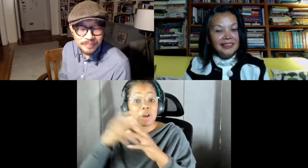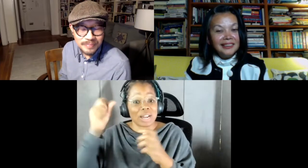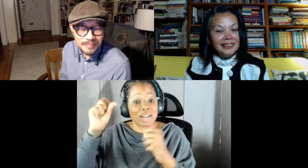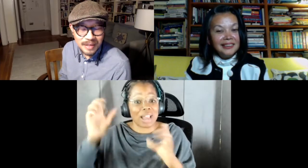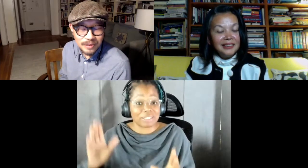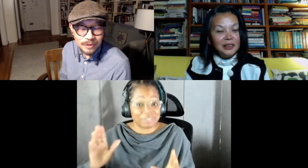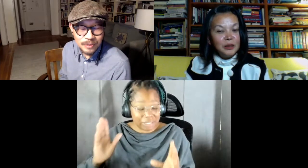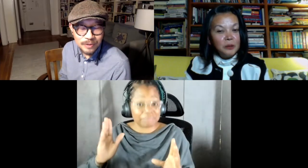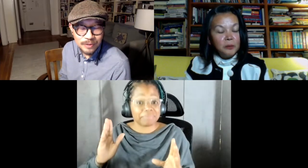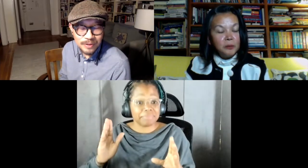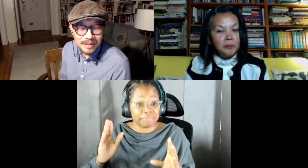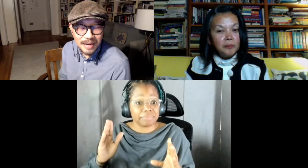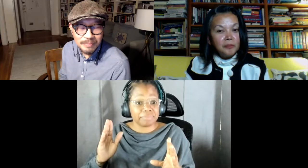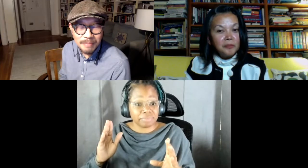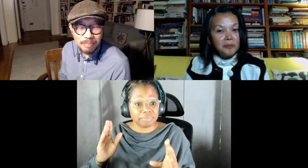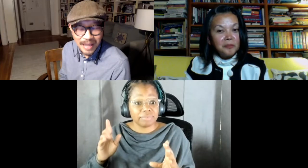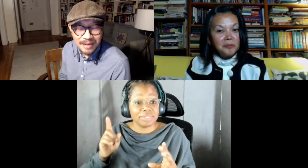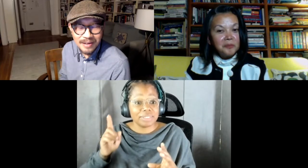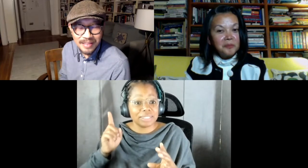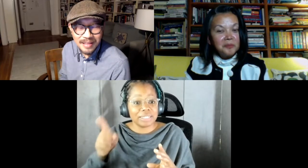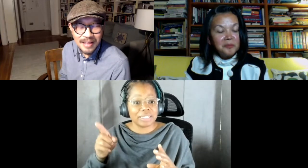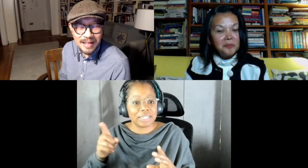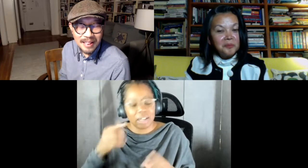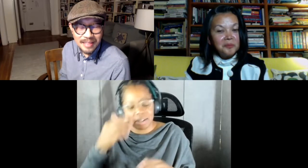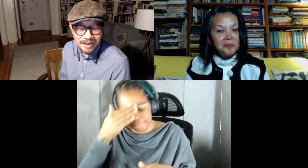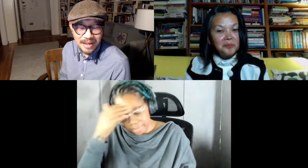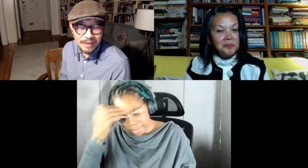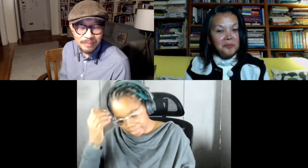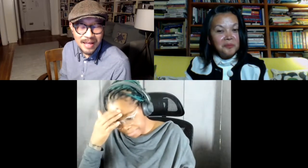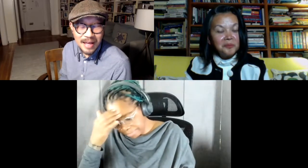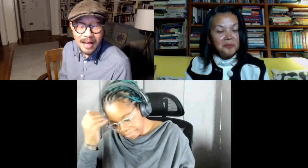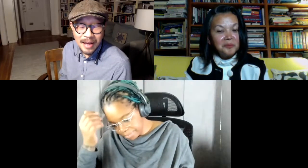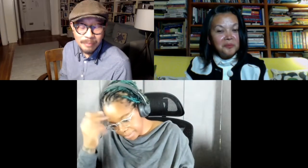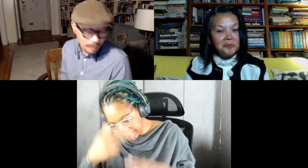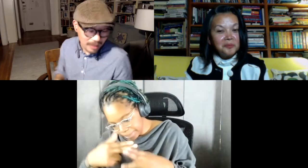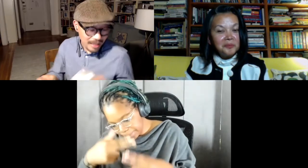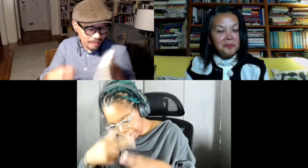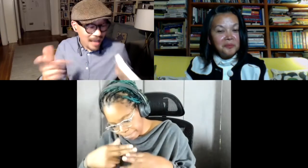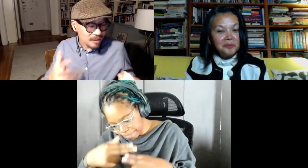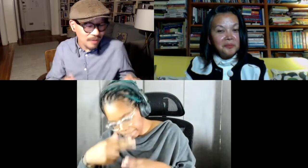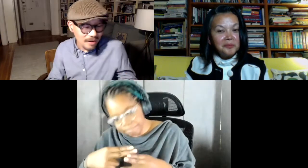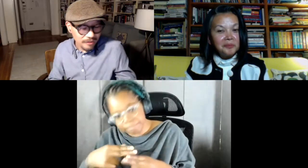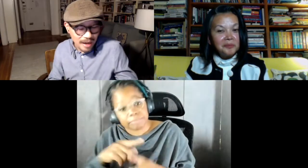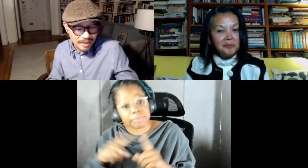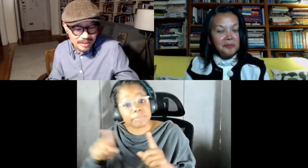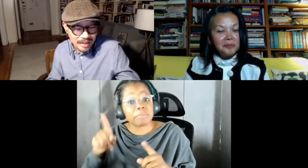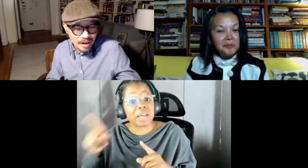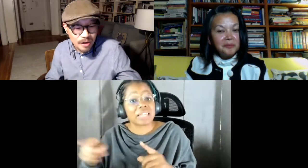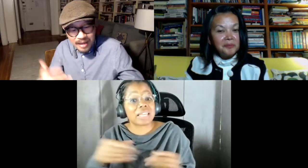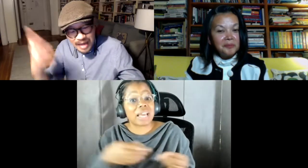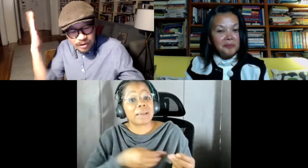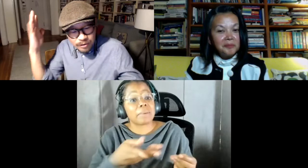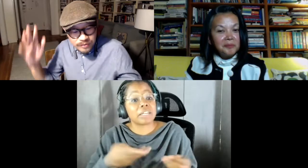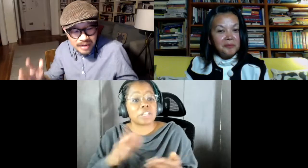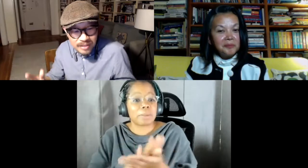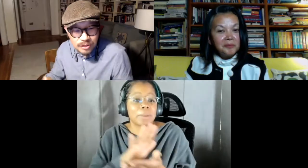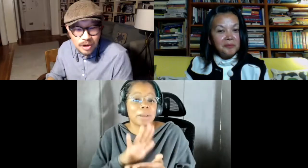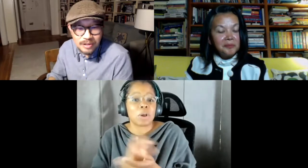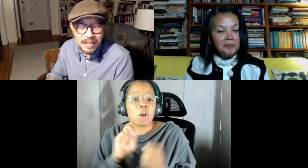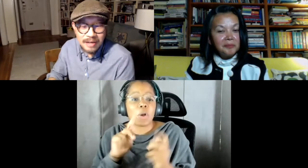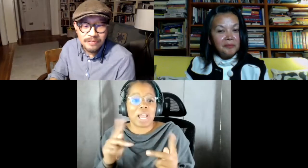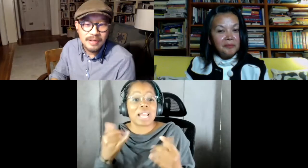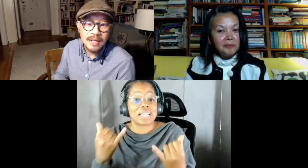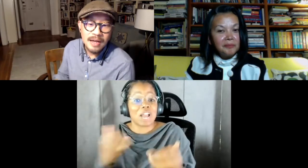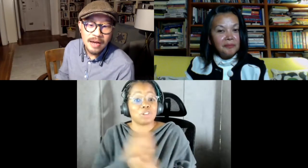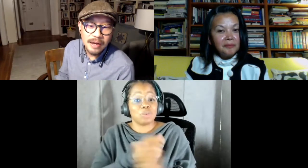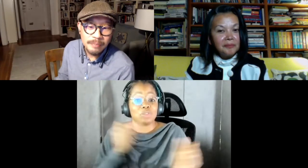I'm going to blank on their name, but they passed around a flyer that said, "Okay, now you've saved this